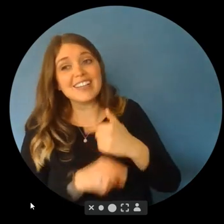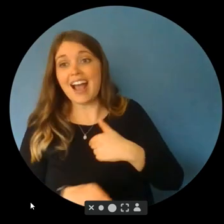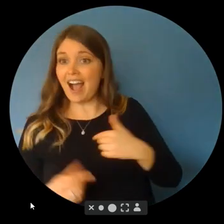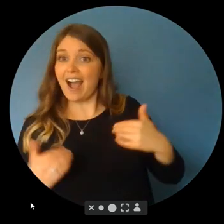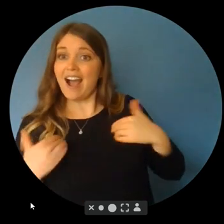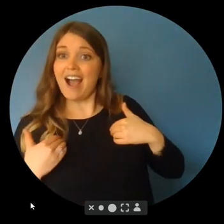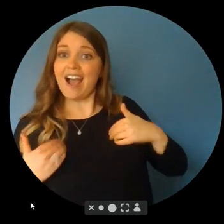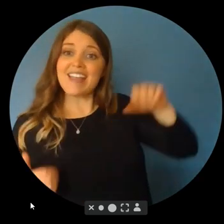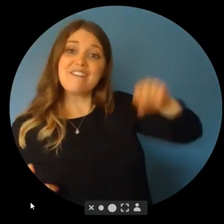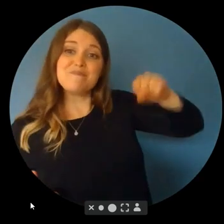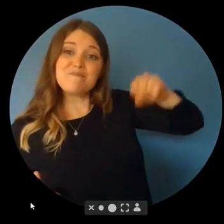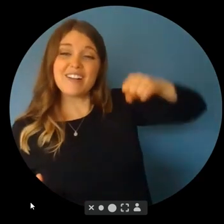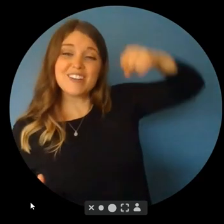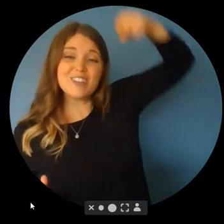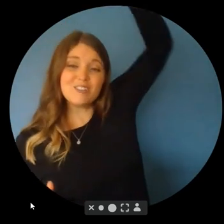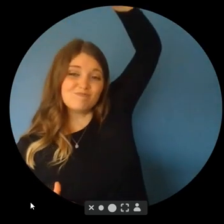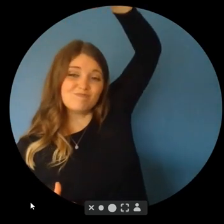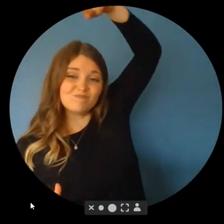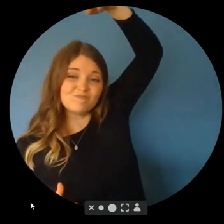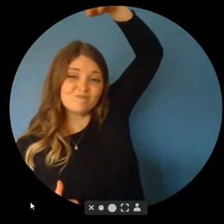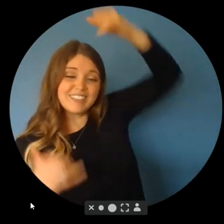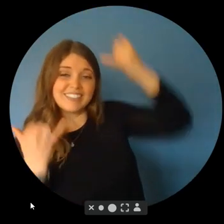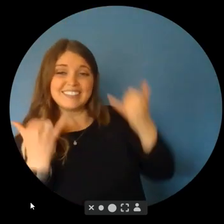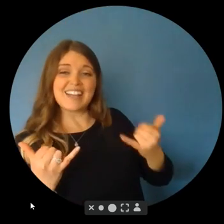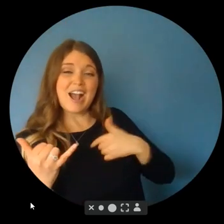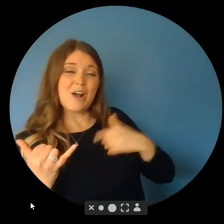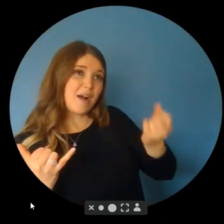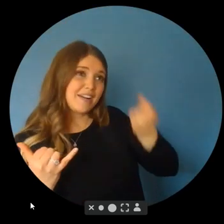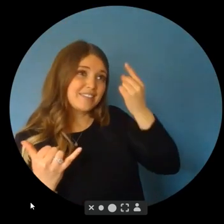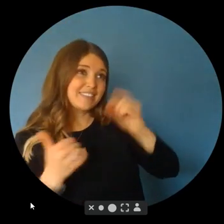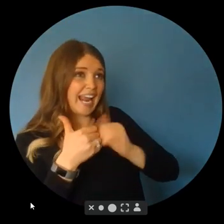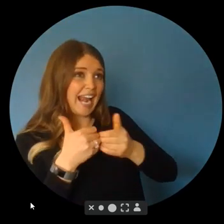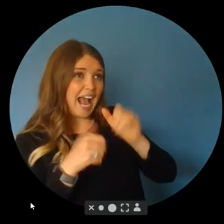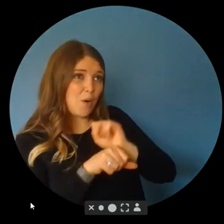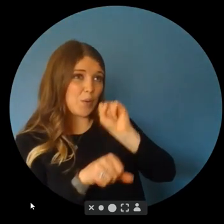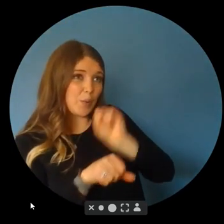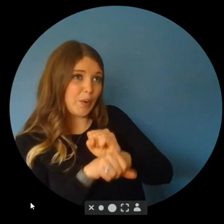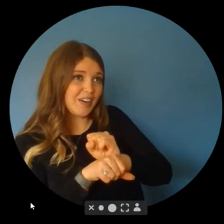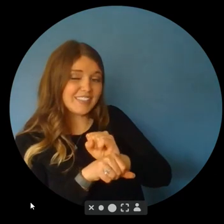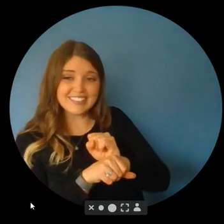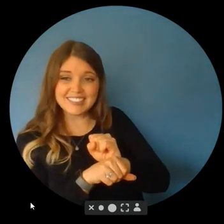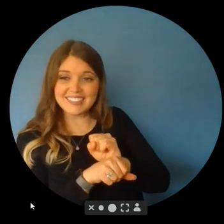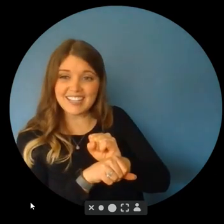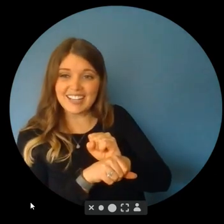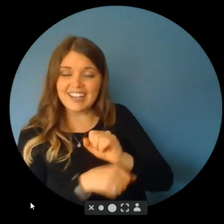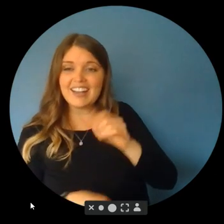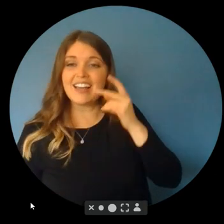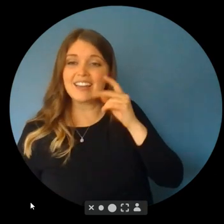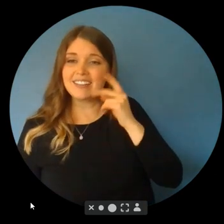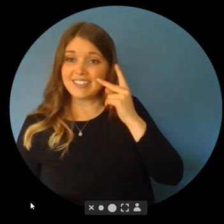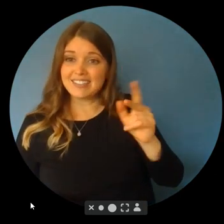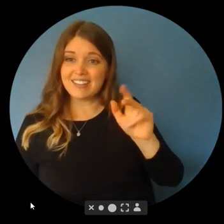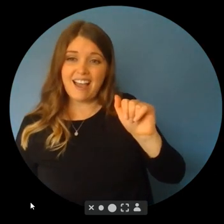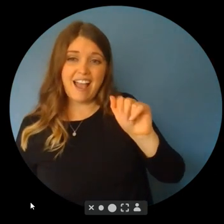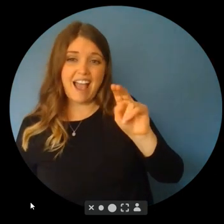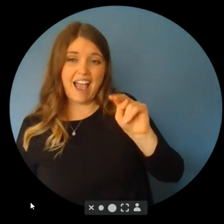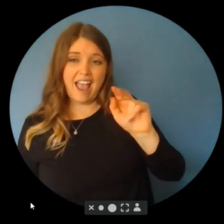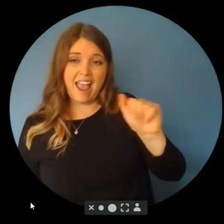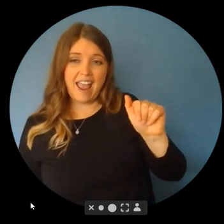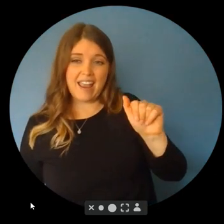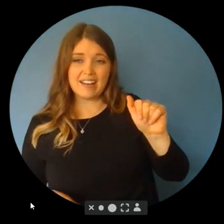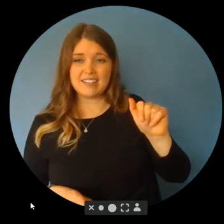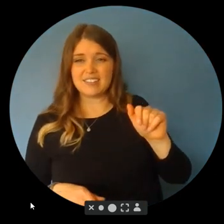bucket, and now I understand how it works." Then he saw Anna's torn doll.